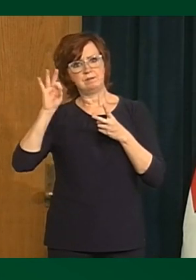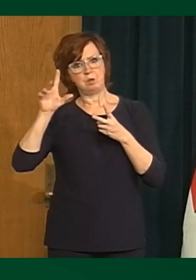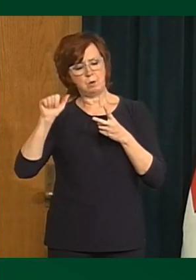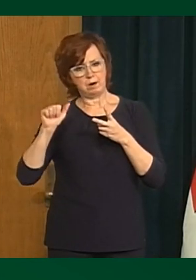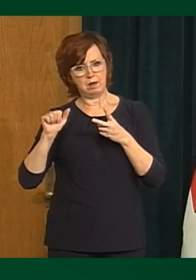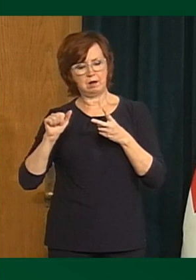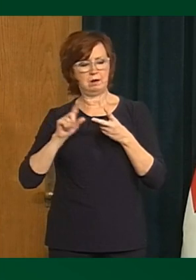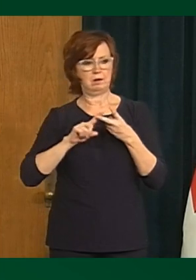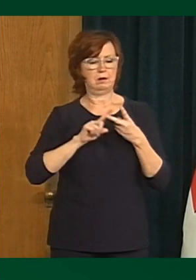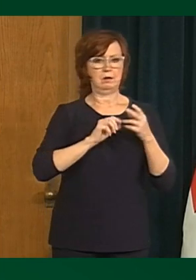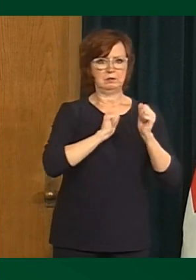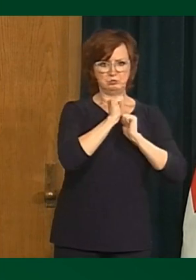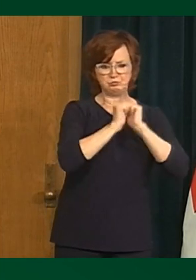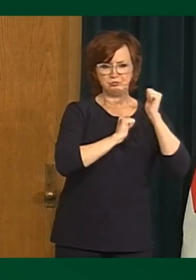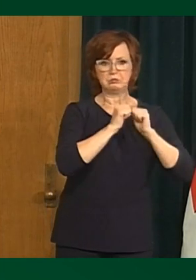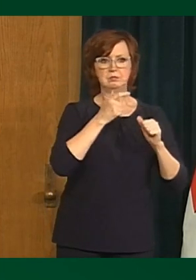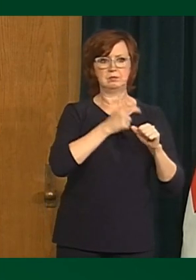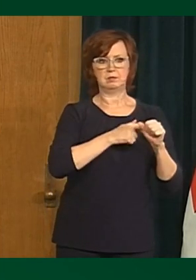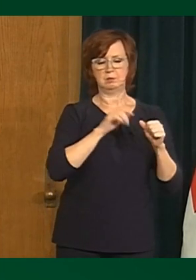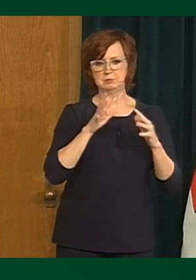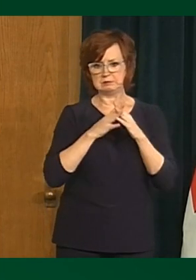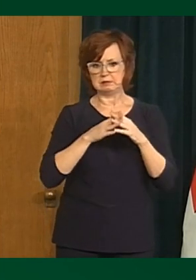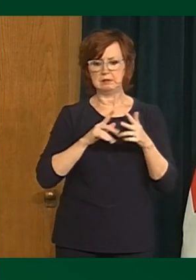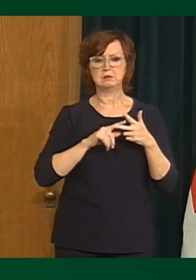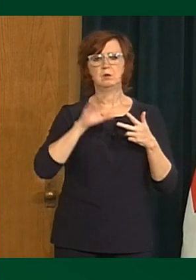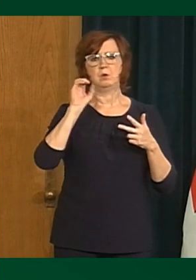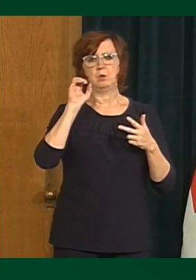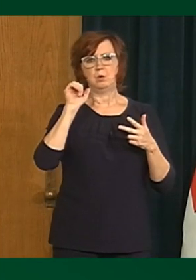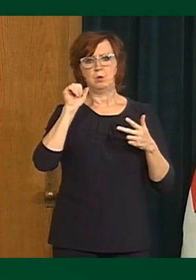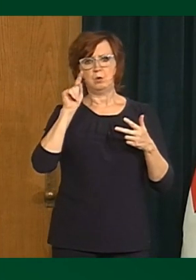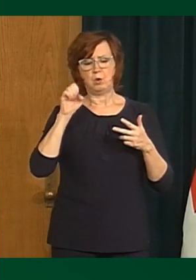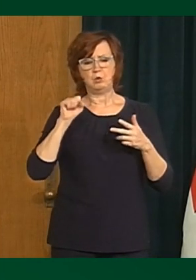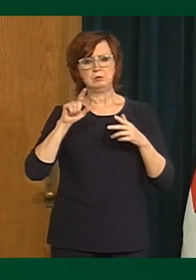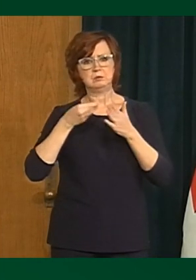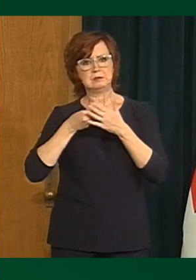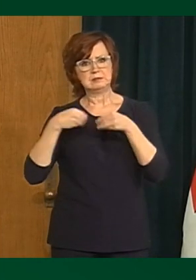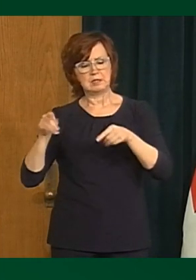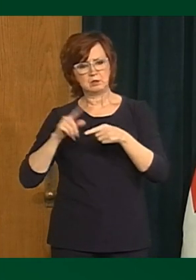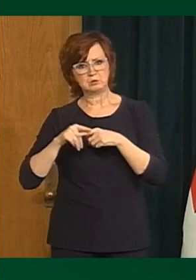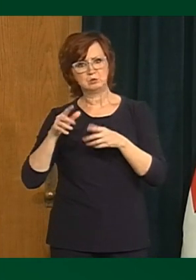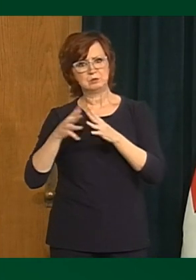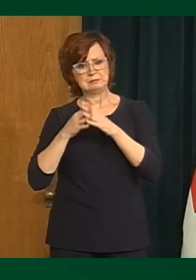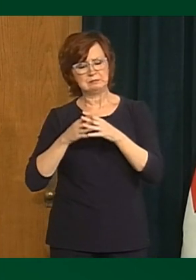send drills and oats back down to the U.S.